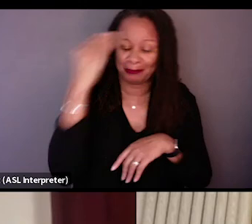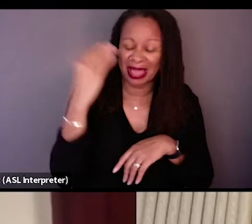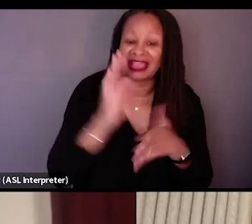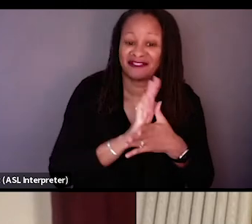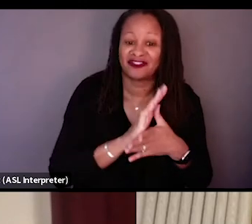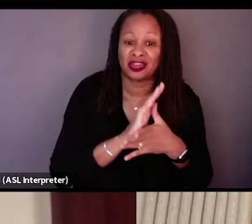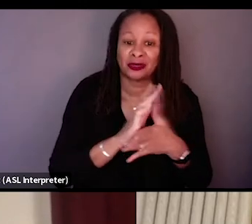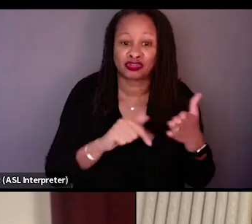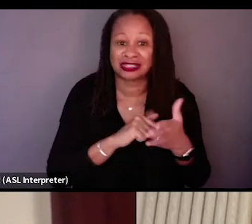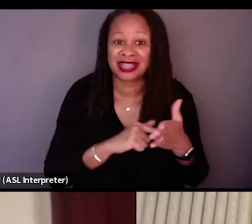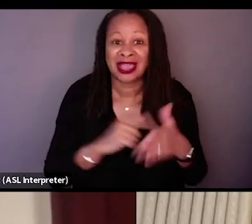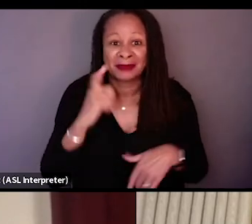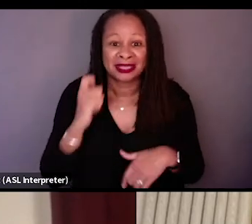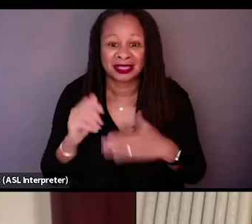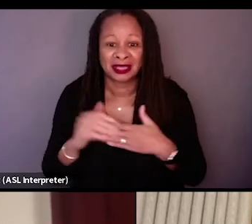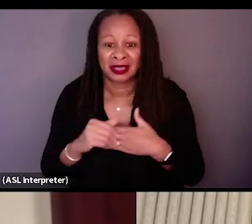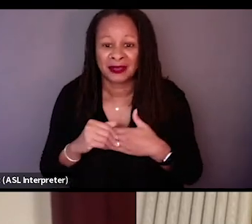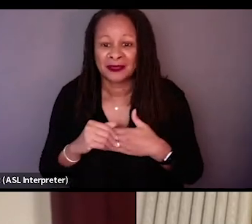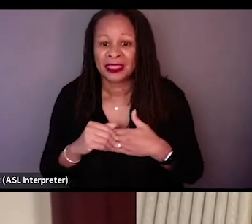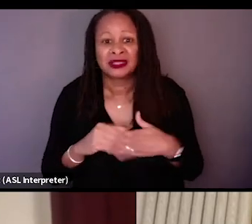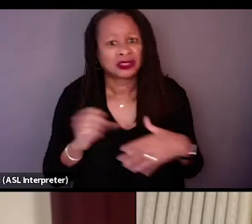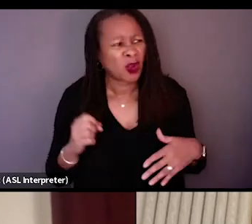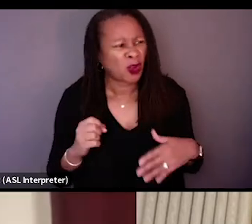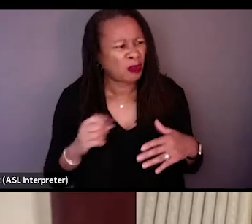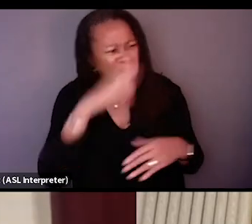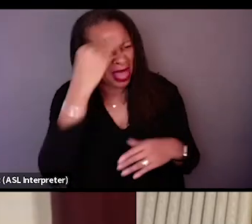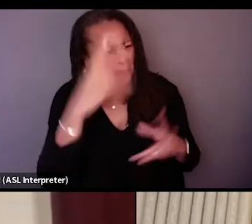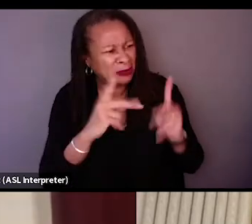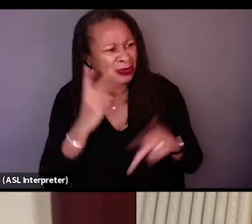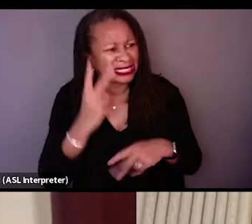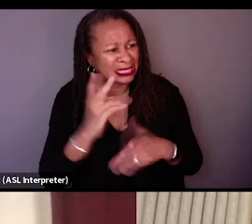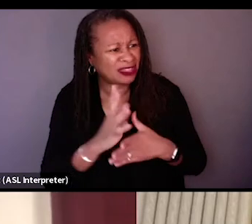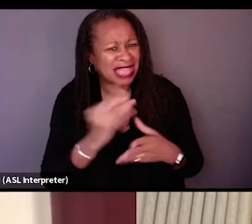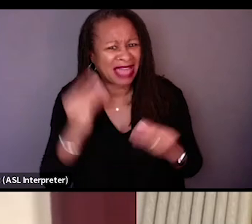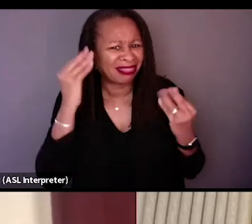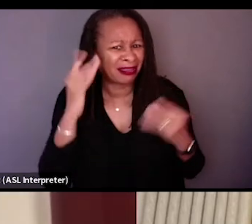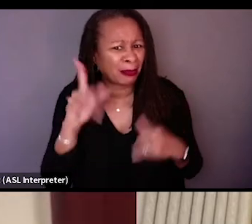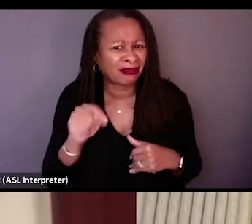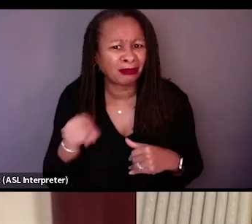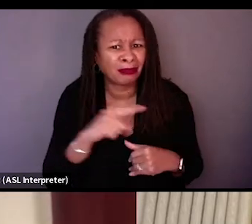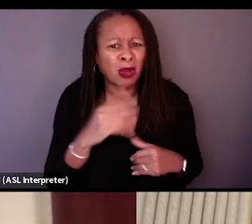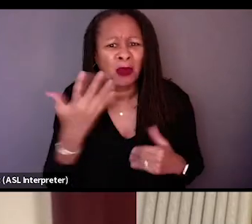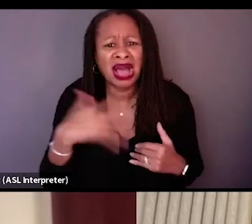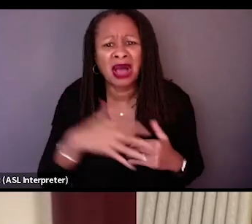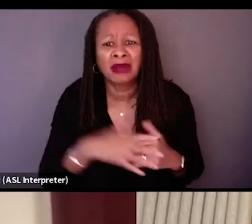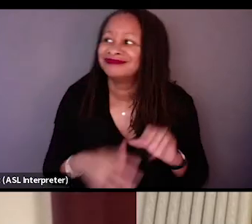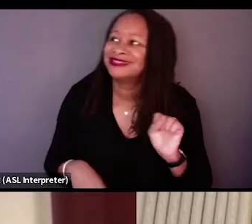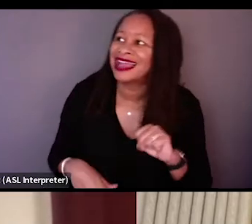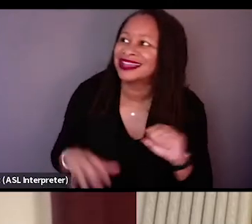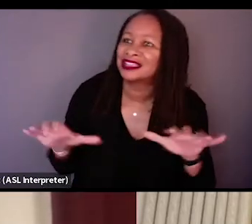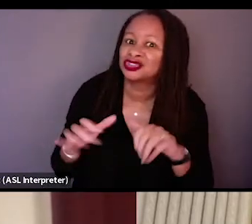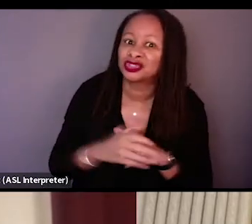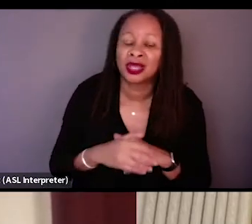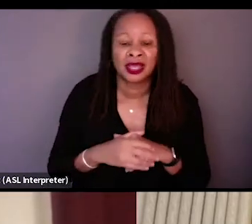wow, you can actually do that? So Black people see movies and think about them. Yes, they do. And that has